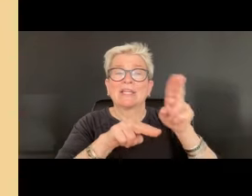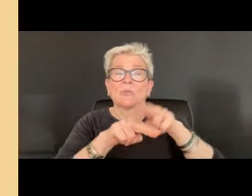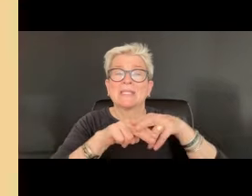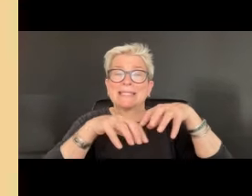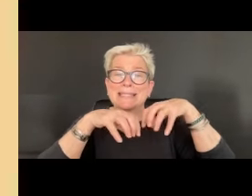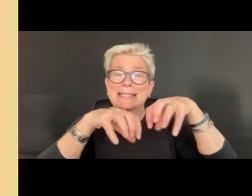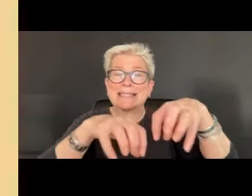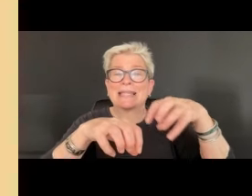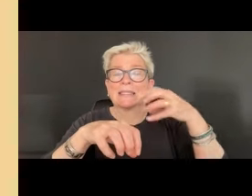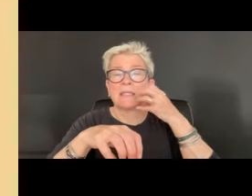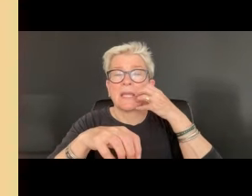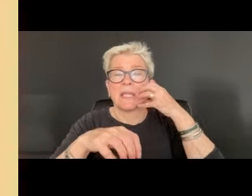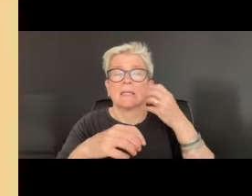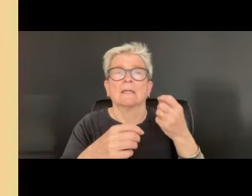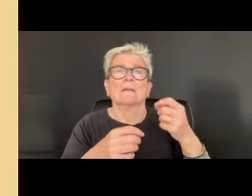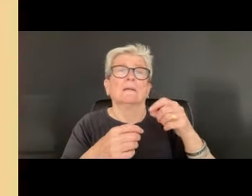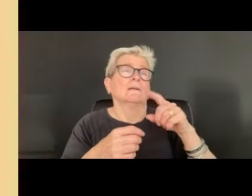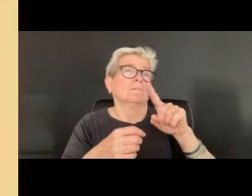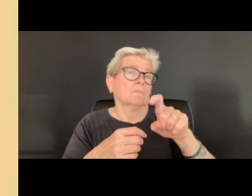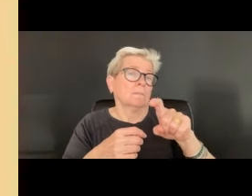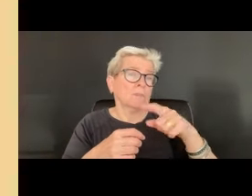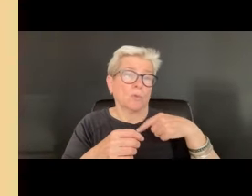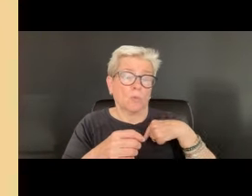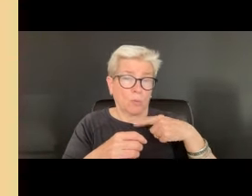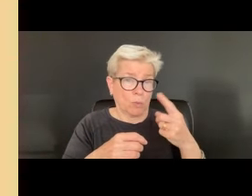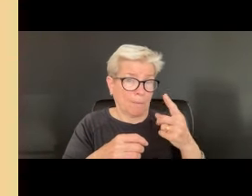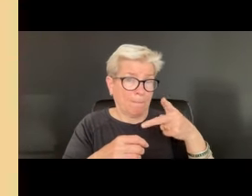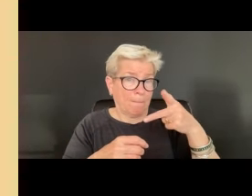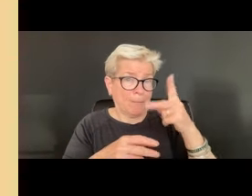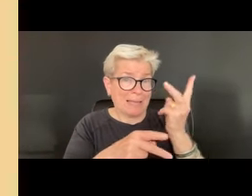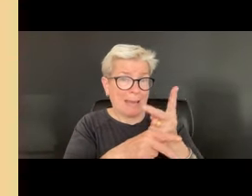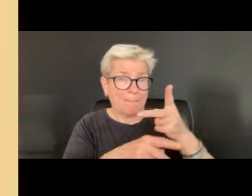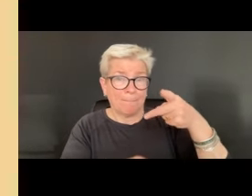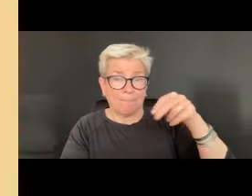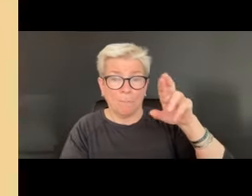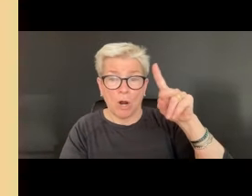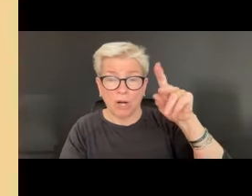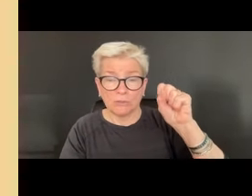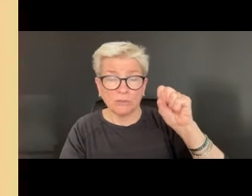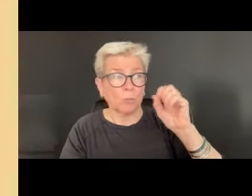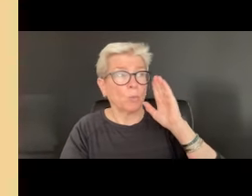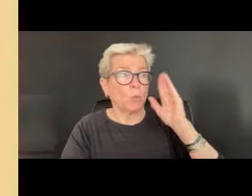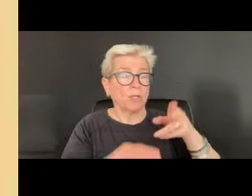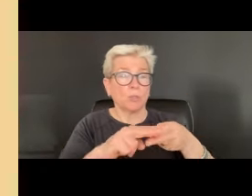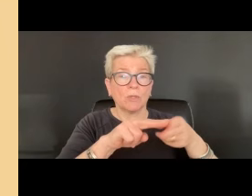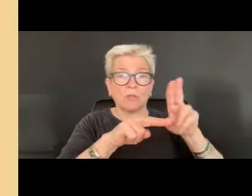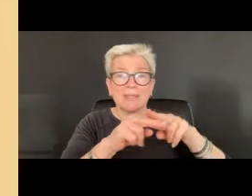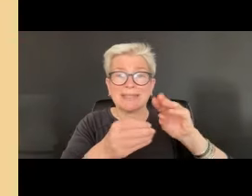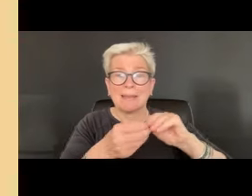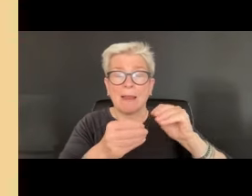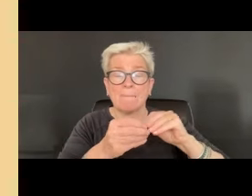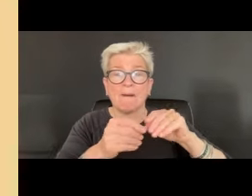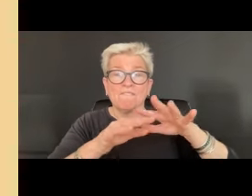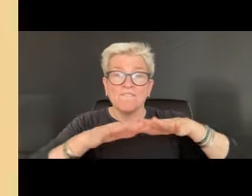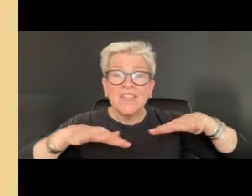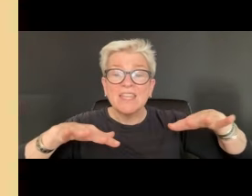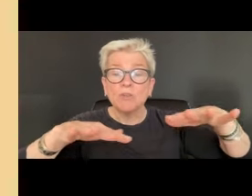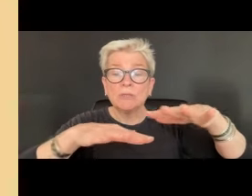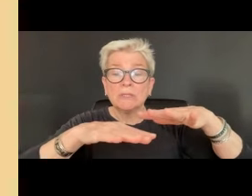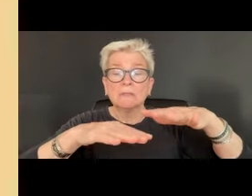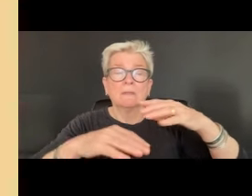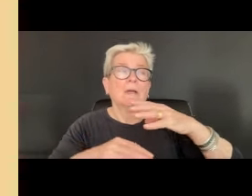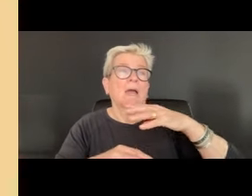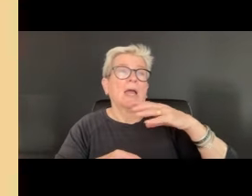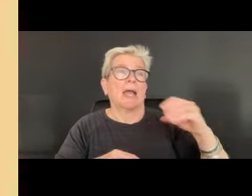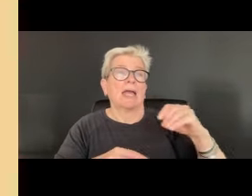Specifically, will attention be given not only to maintaining existing parks, but also increasing the number of fields, community centers? Michael, do you have an interest in taking